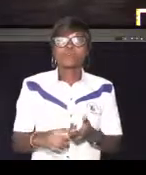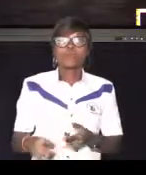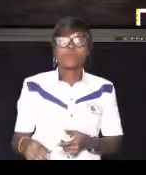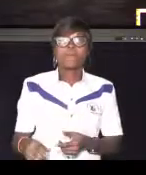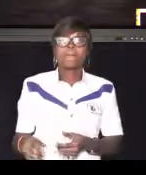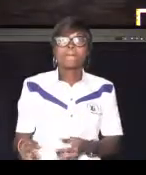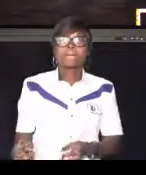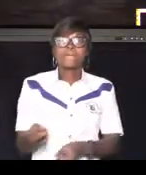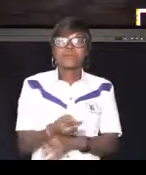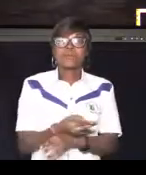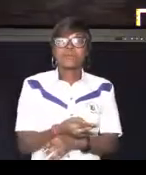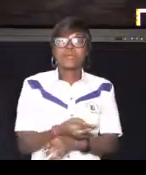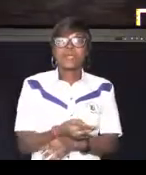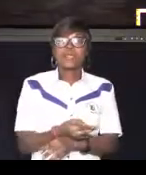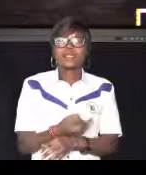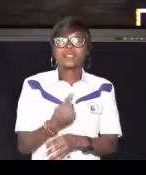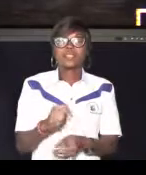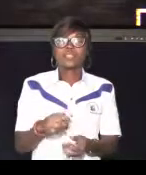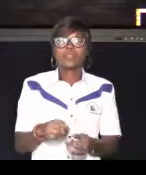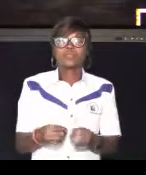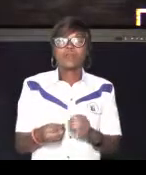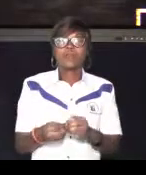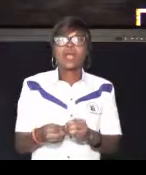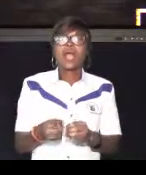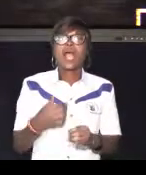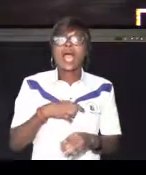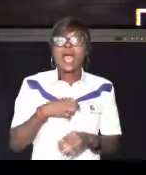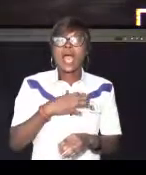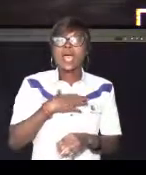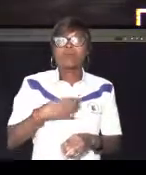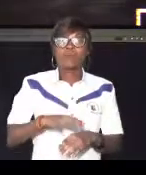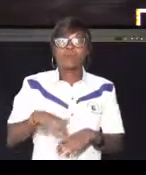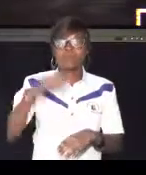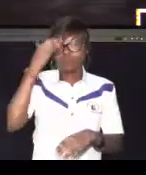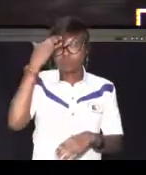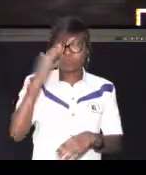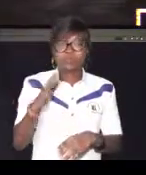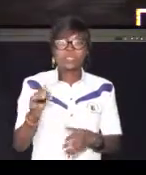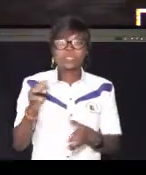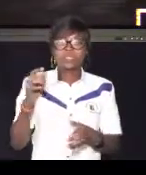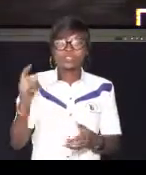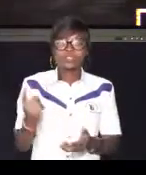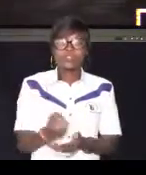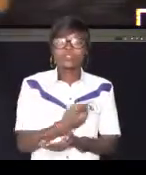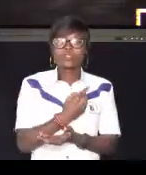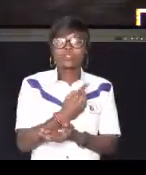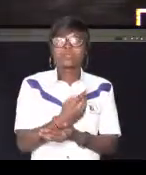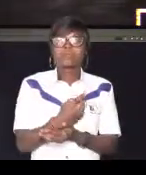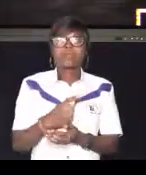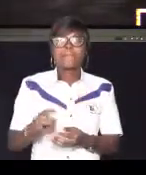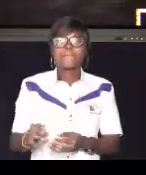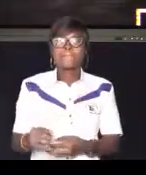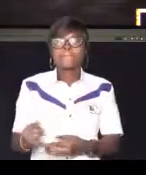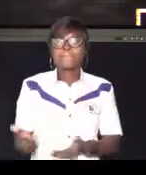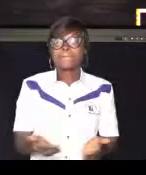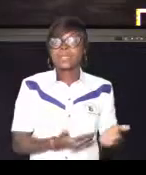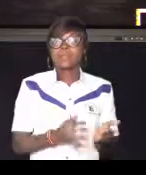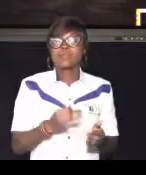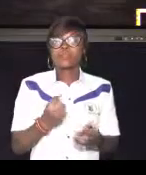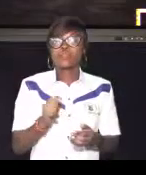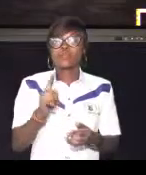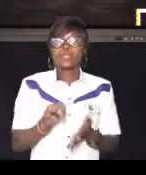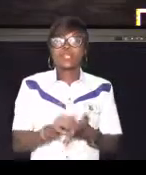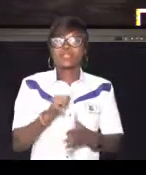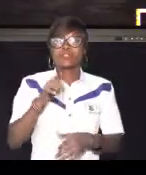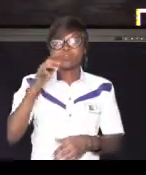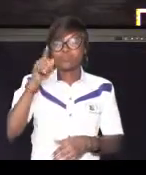a number with something and you don't know what that thing is to get another number, just bring that number that you know to the other side and divide,